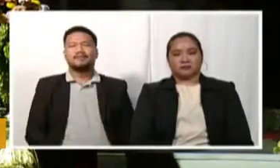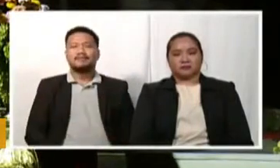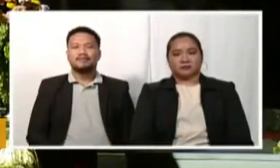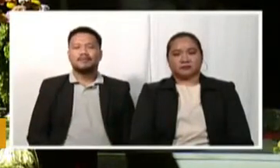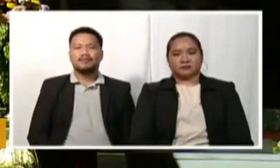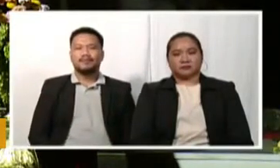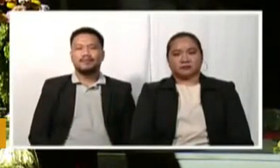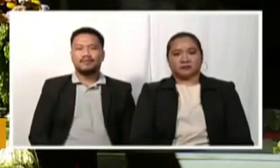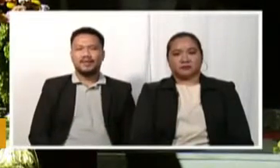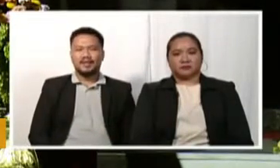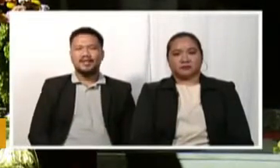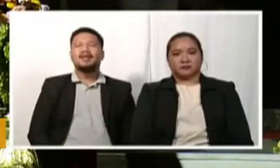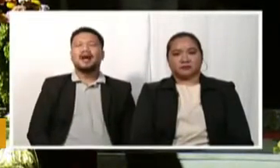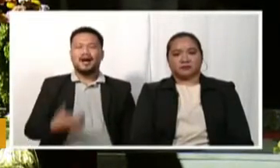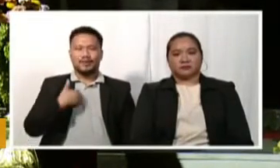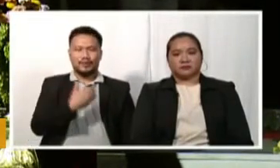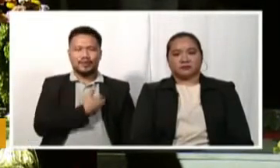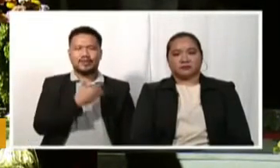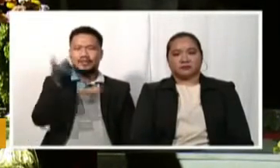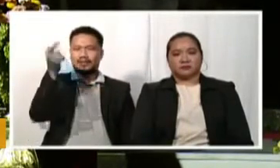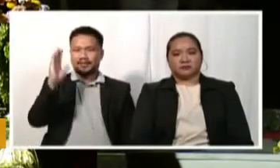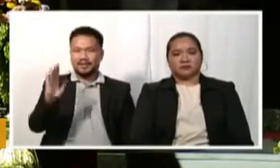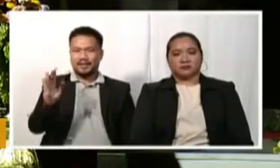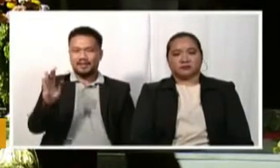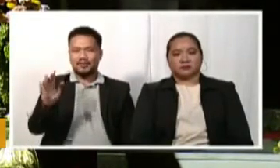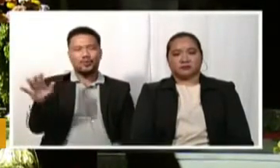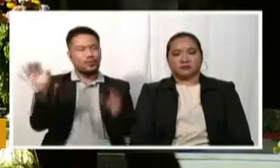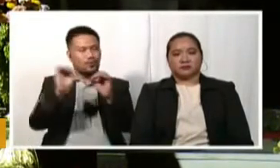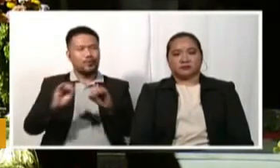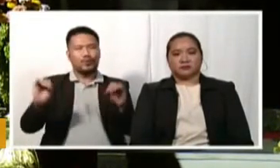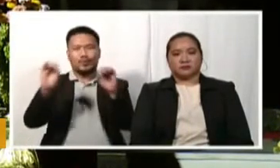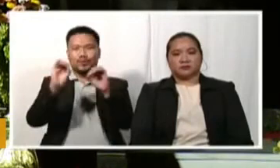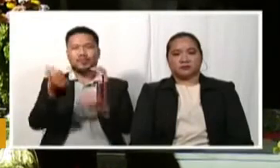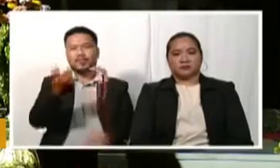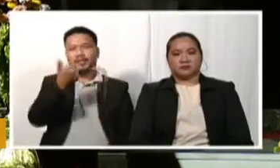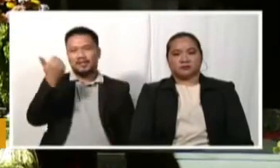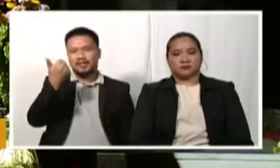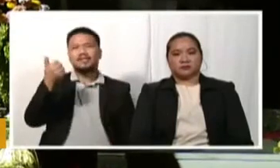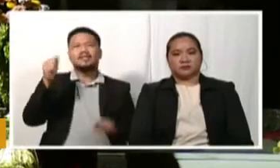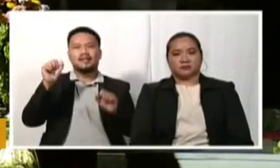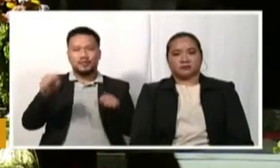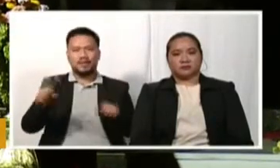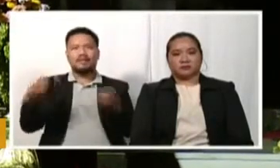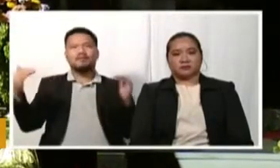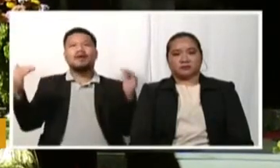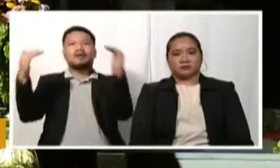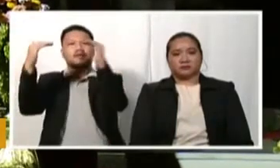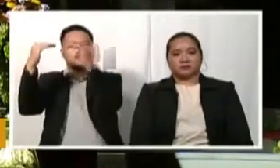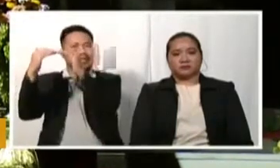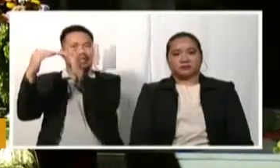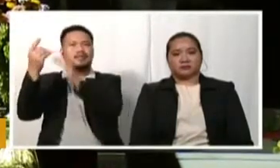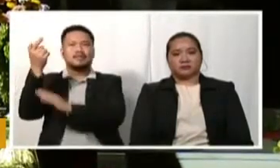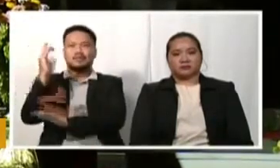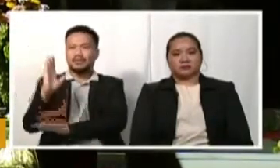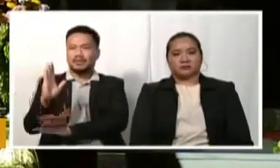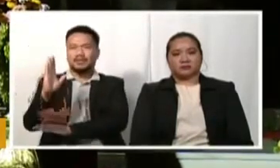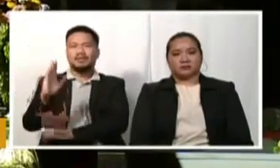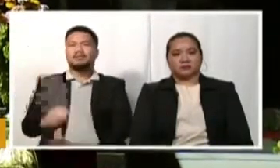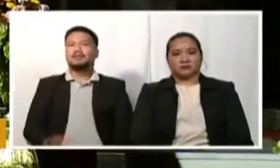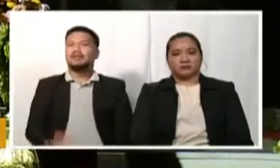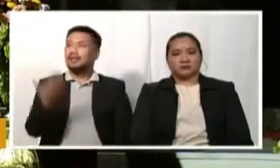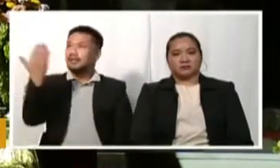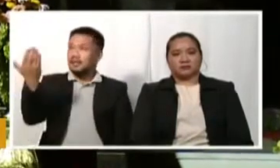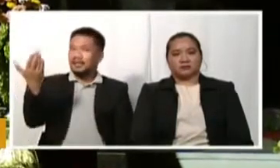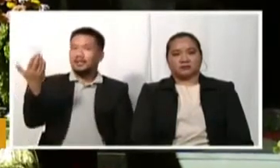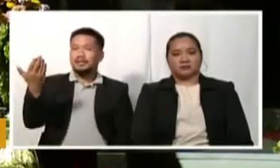Such is our God. No other is to be compared to him. He